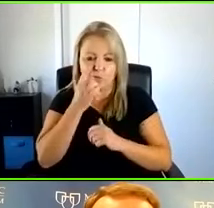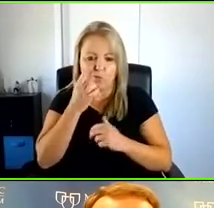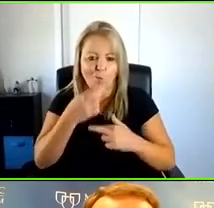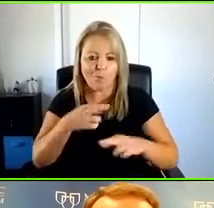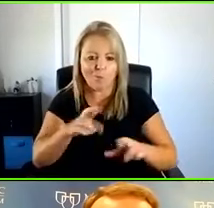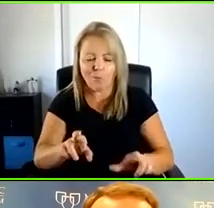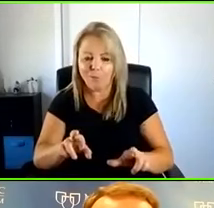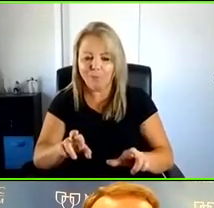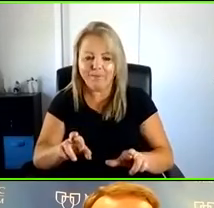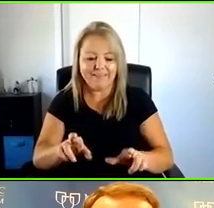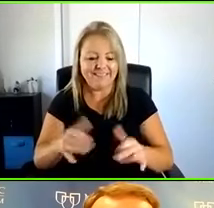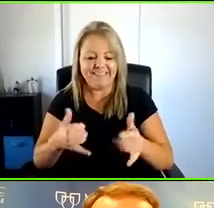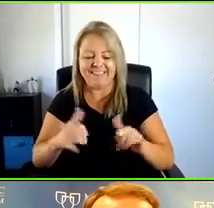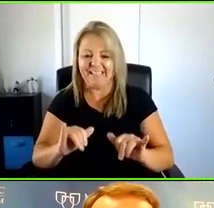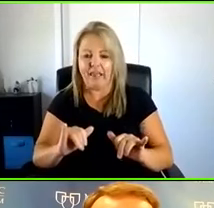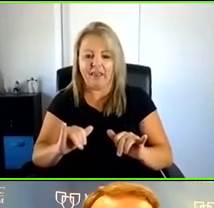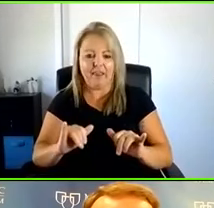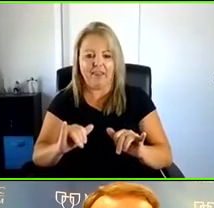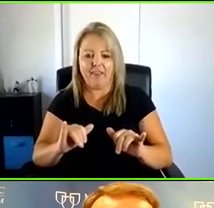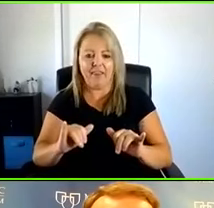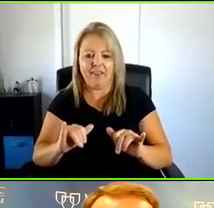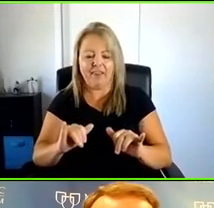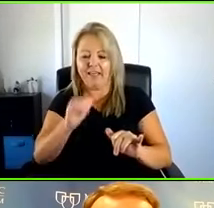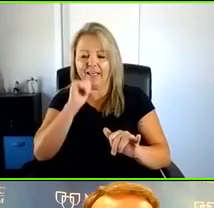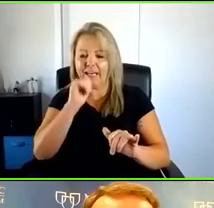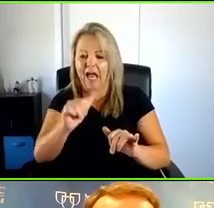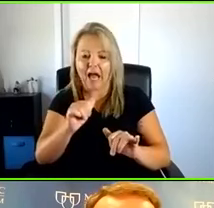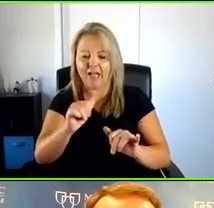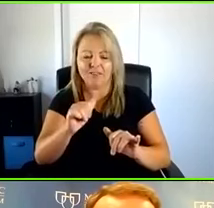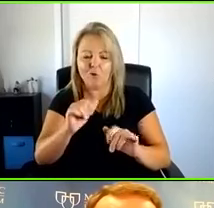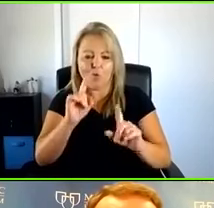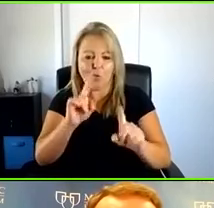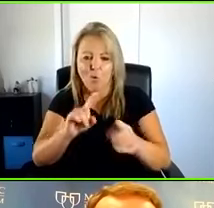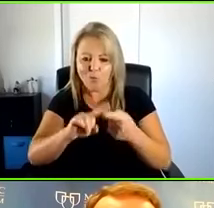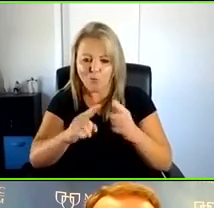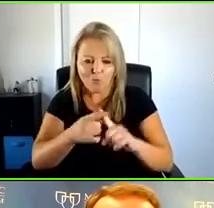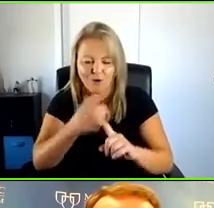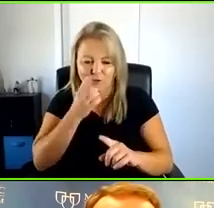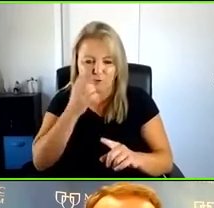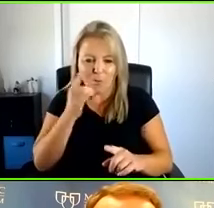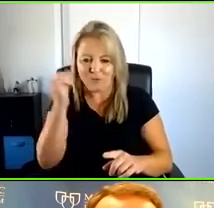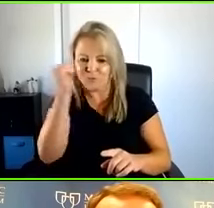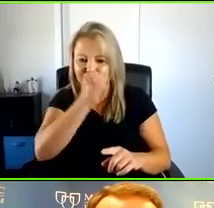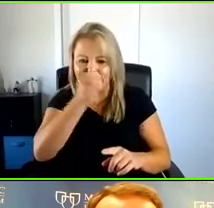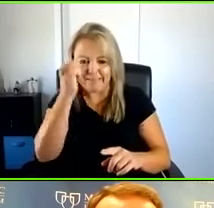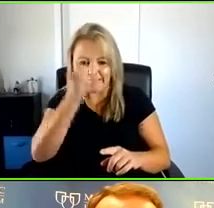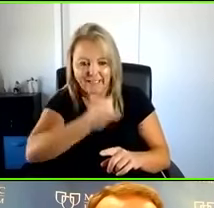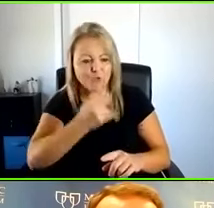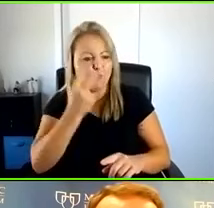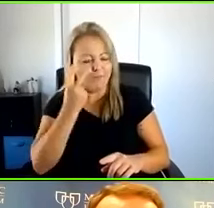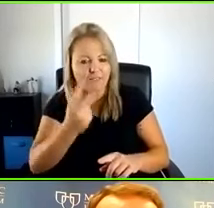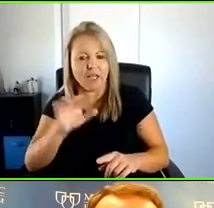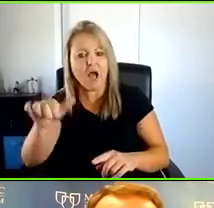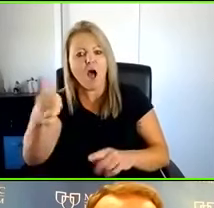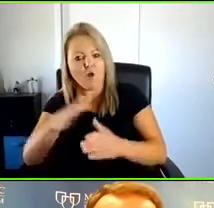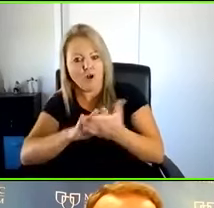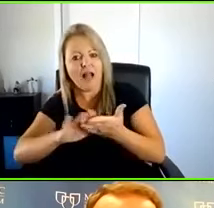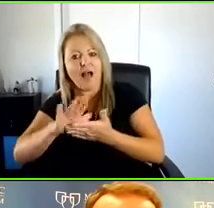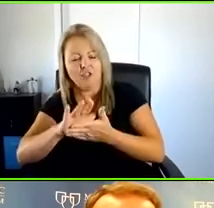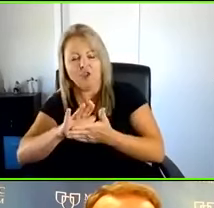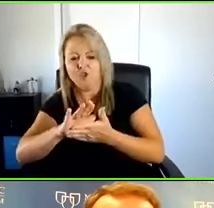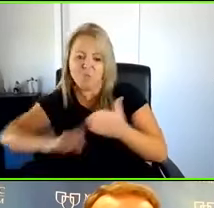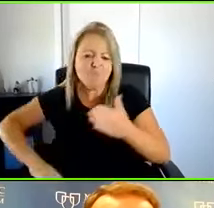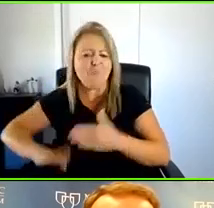the idea that they're not going to go to their friend's dorm is kind of ridiculous, and we've seen spikes in other colleges around the country.